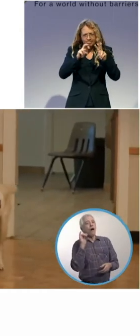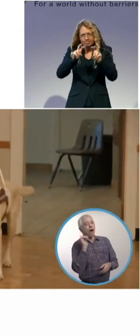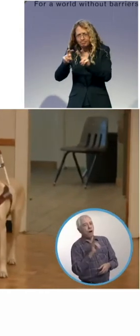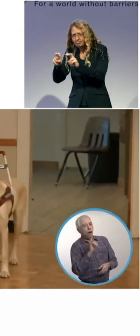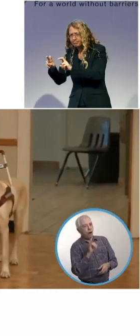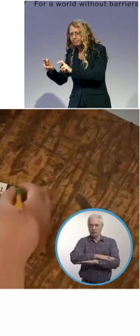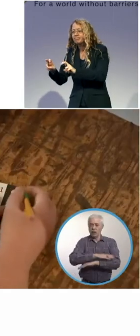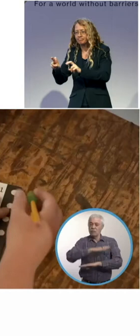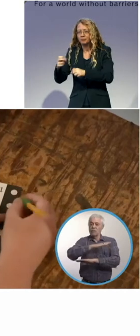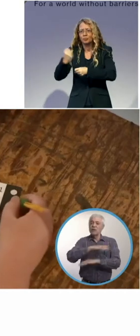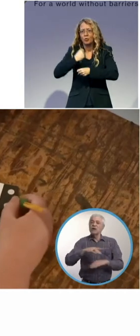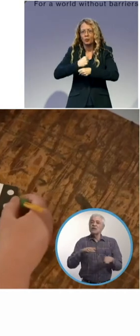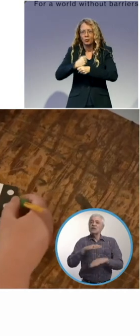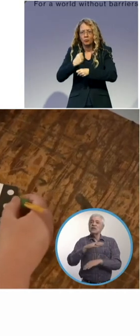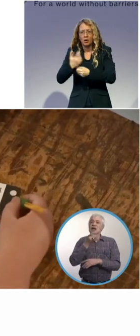out.